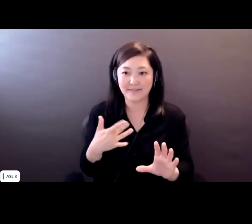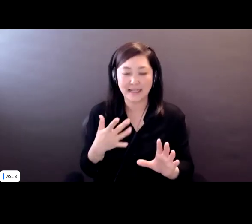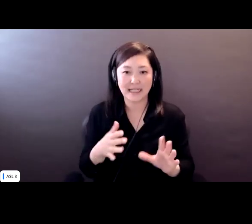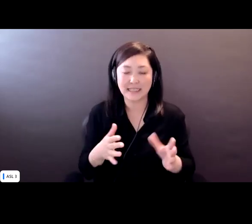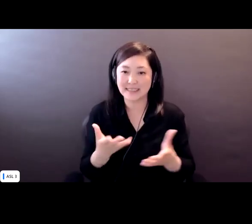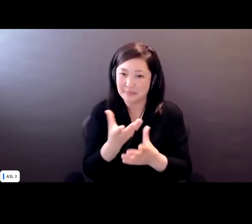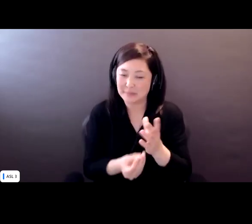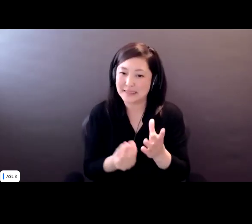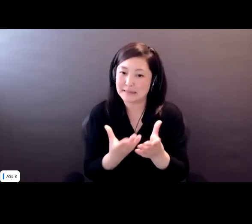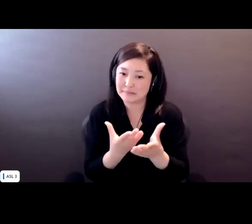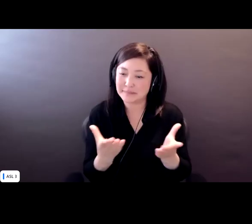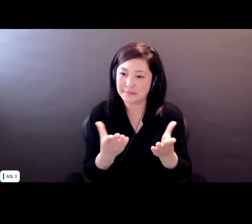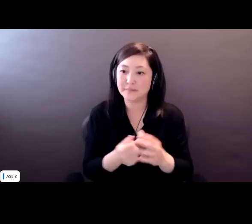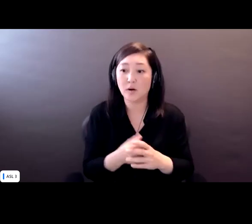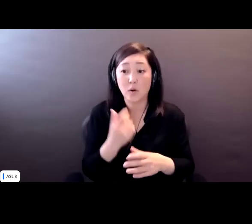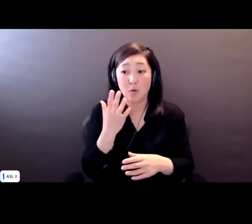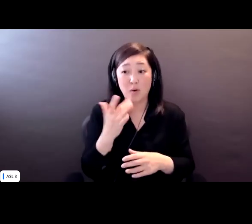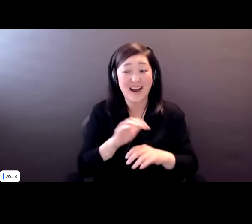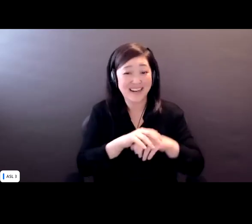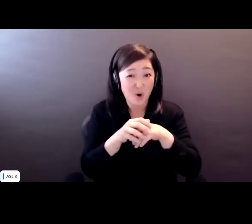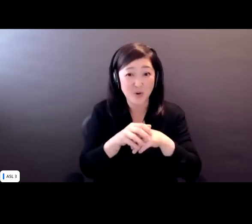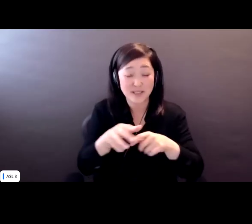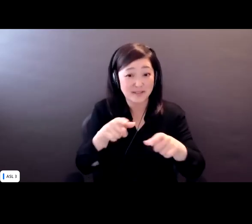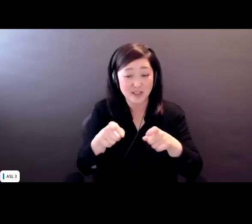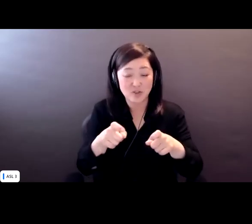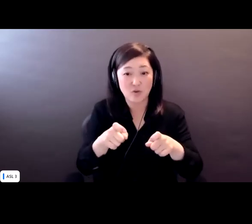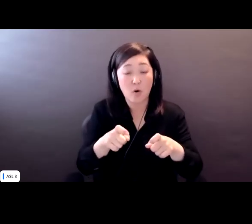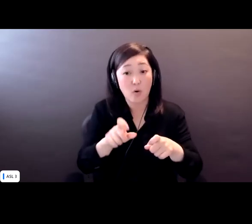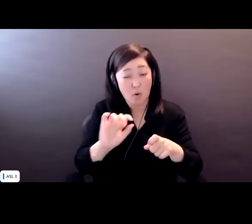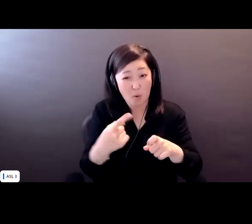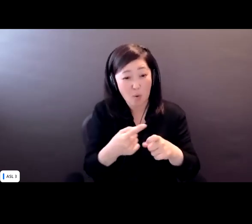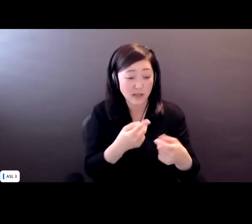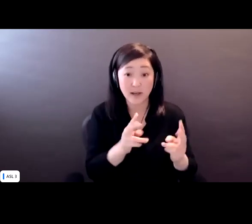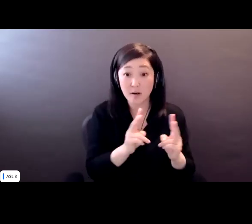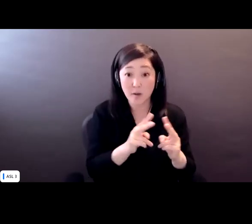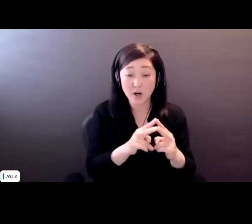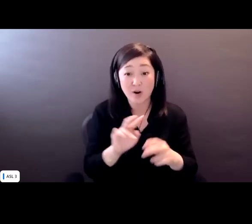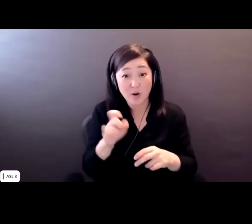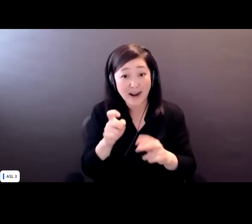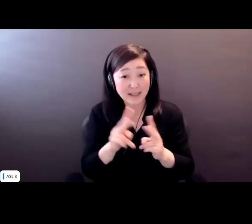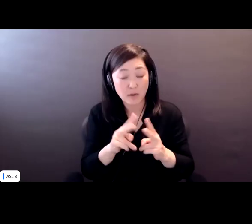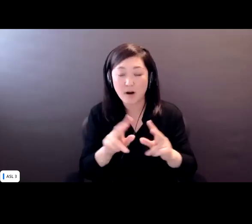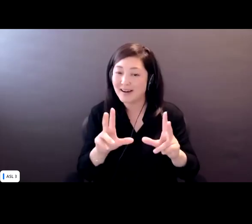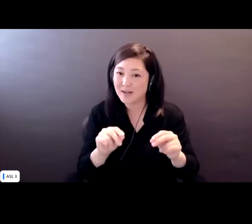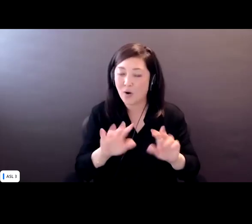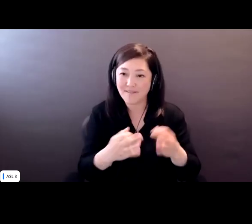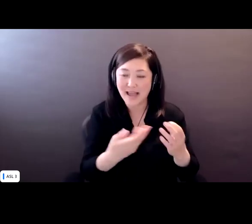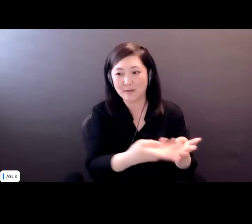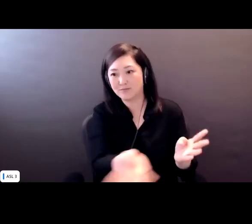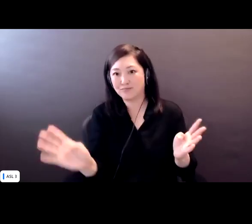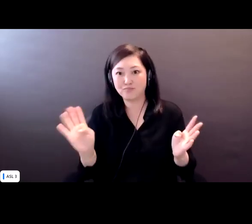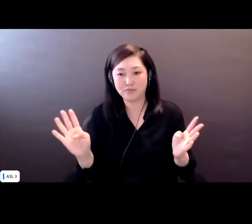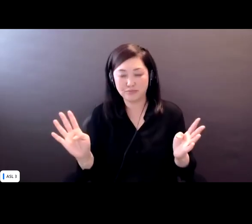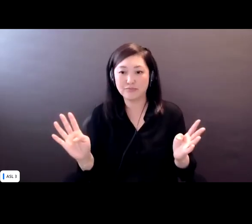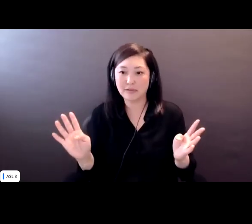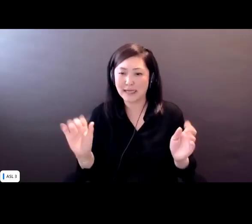recognition that coercive control occurs in wider family and caregiving relationships. Now,